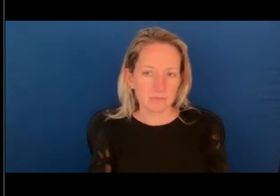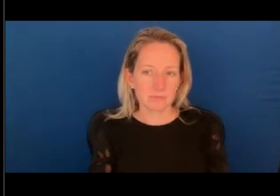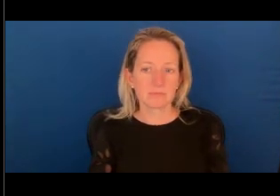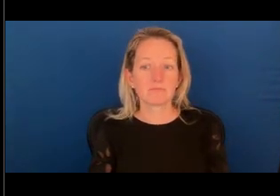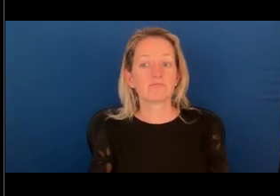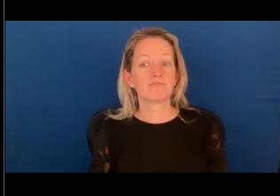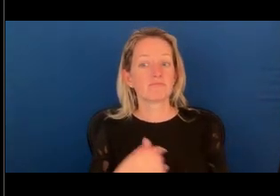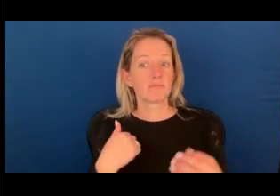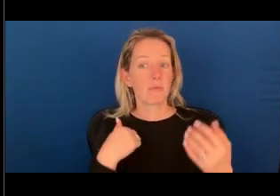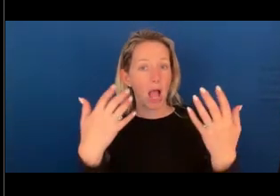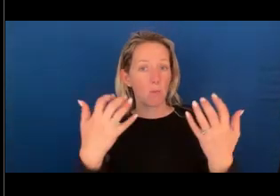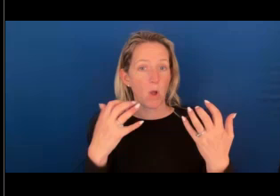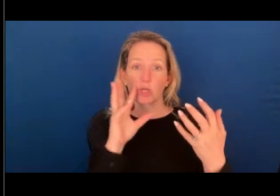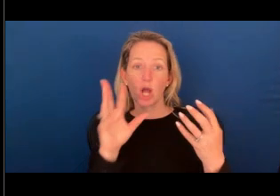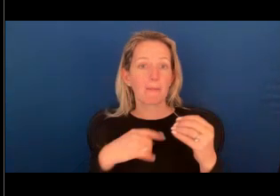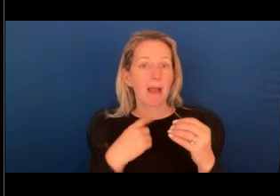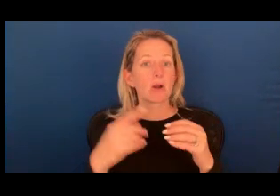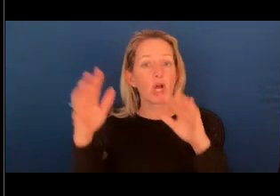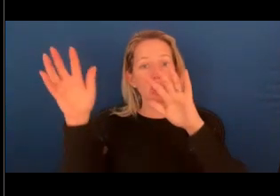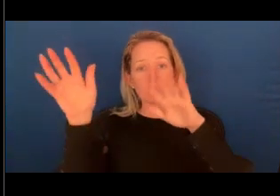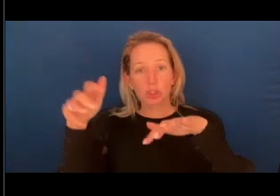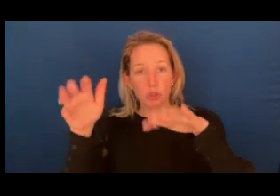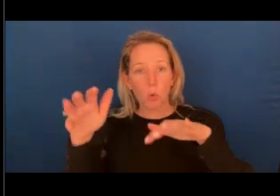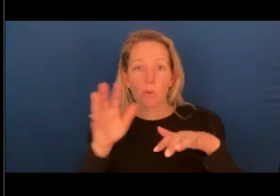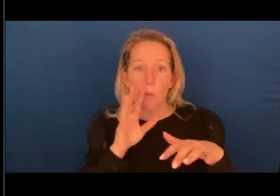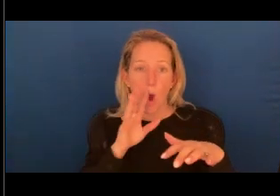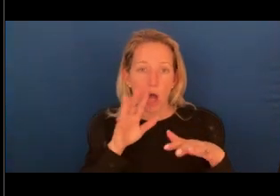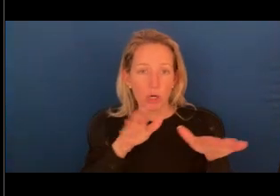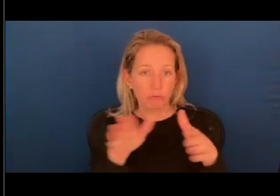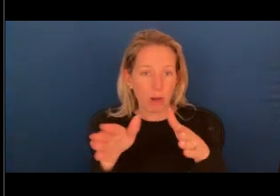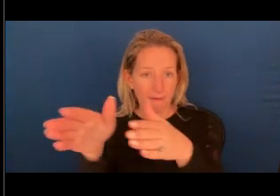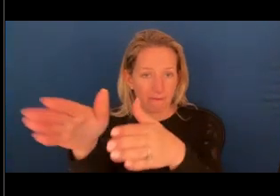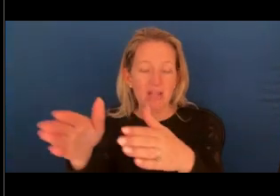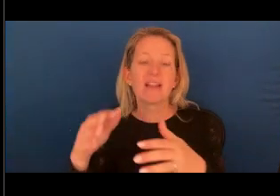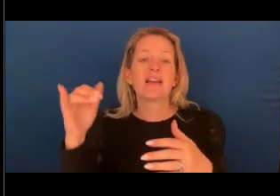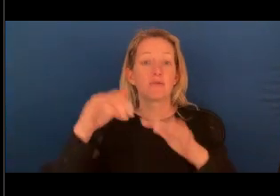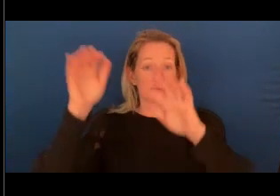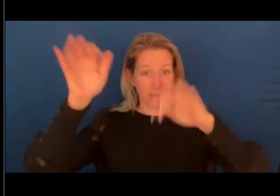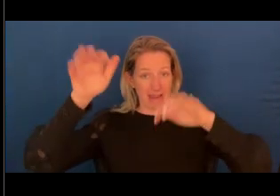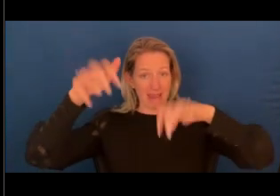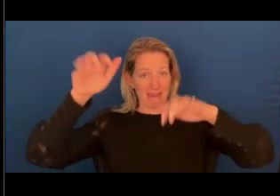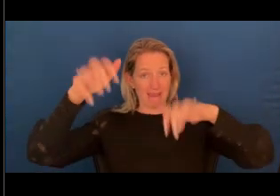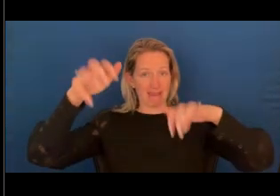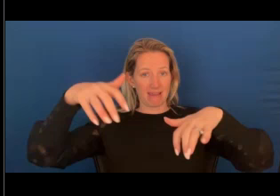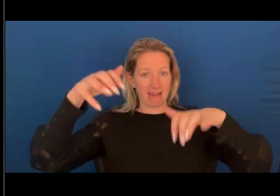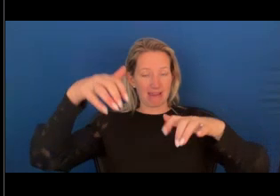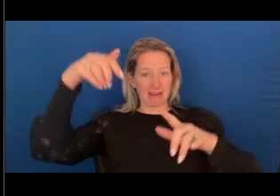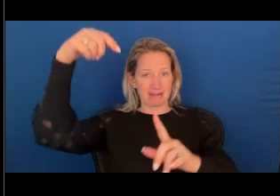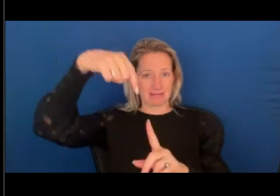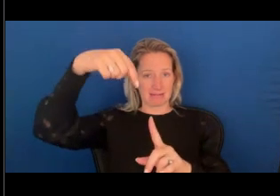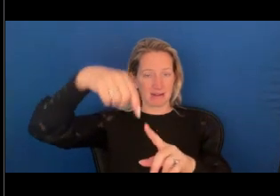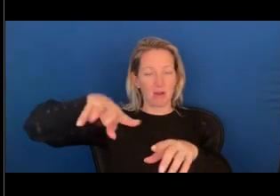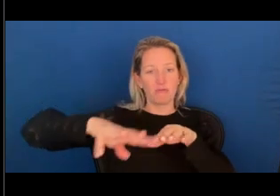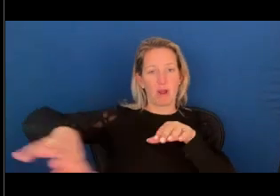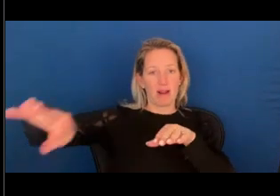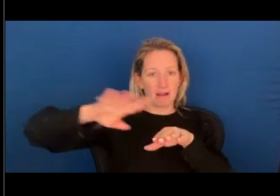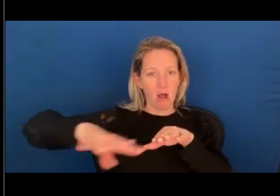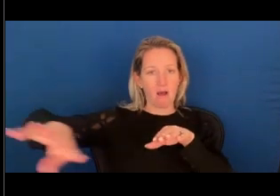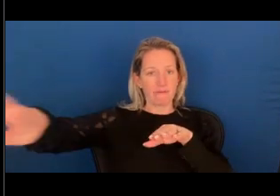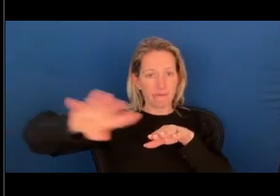about stormwater today, and by stormwater runoff, I mean the portion of rainfall that is running off the